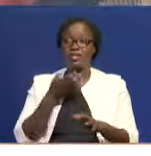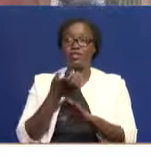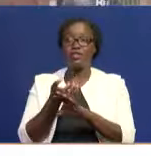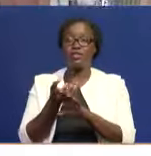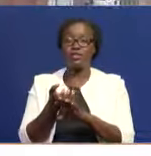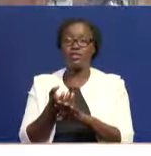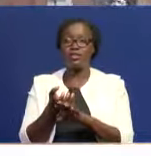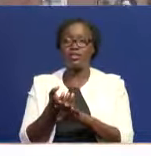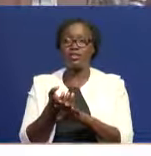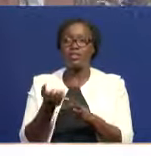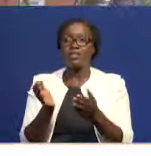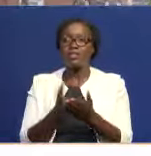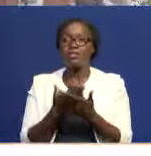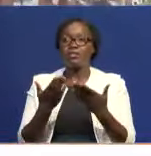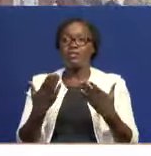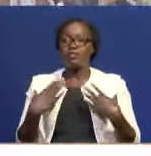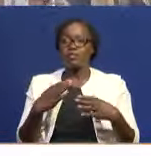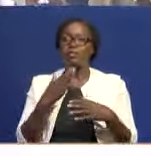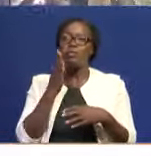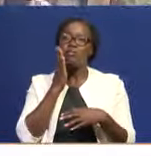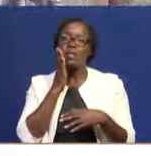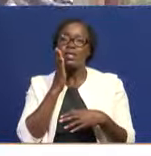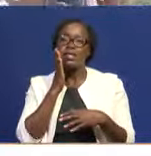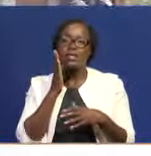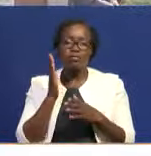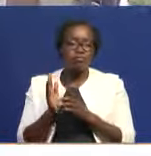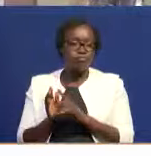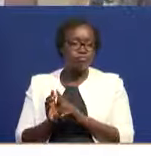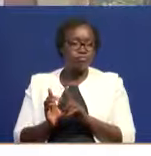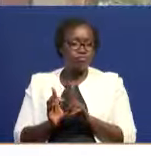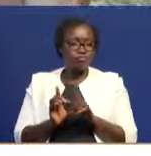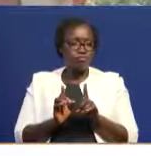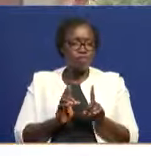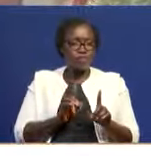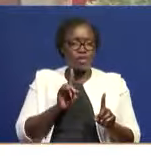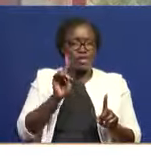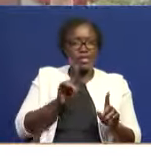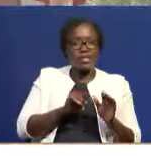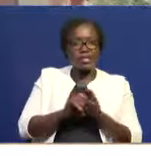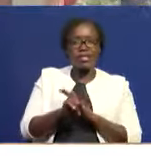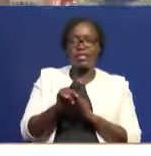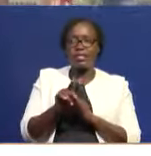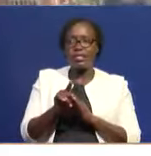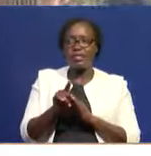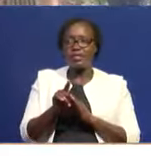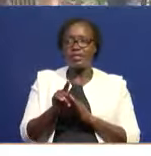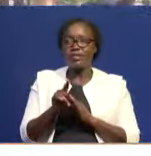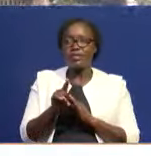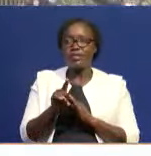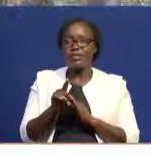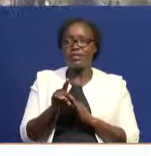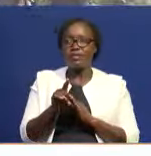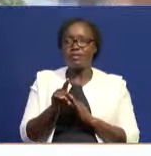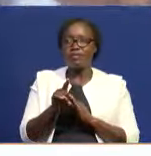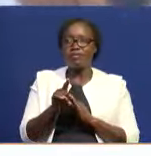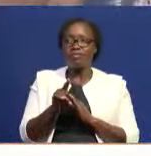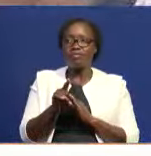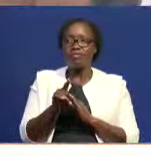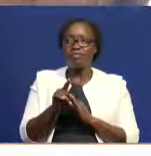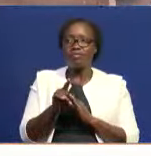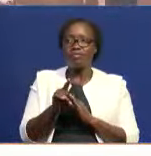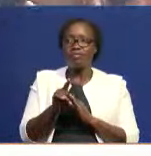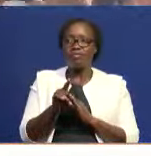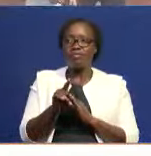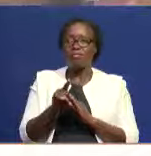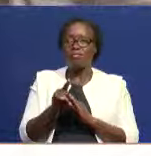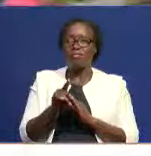stones. Even some of the residents, especially mothers, are coming this way. They're saying they cannot enter, and there you have it again, lobbing towards them. But